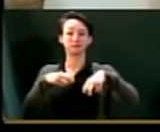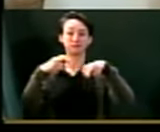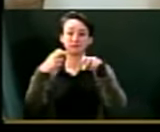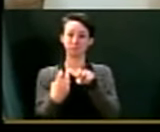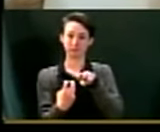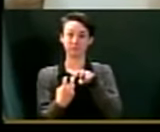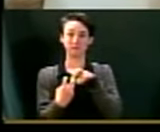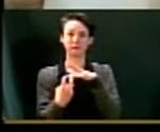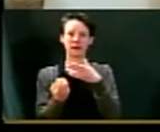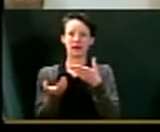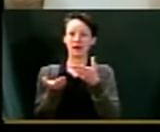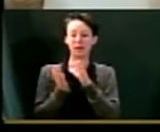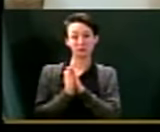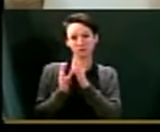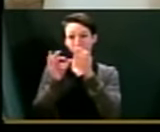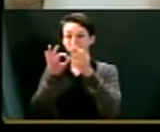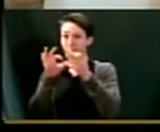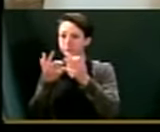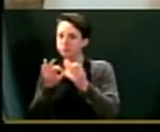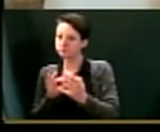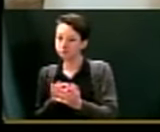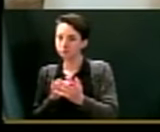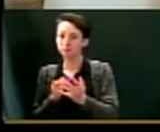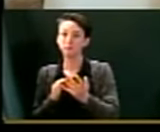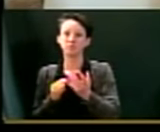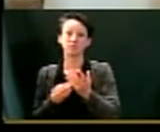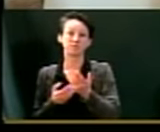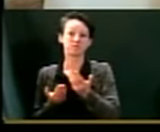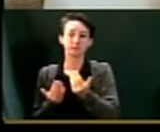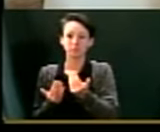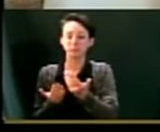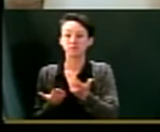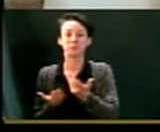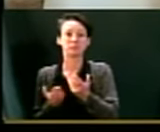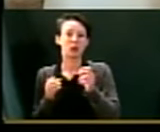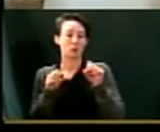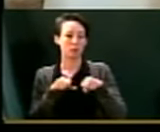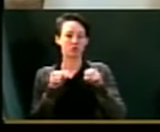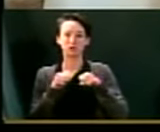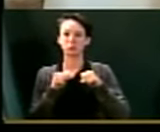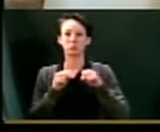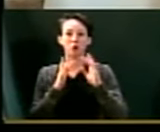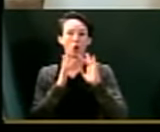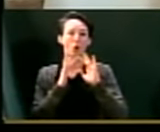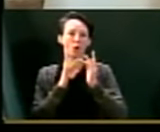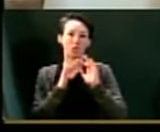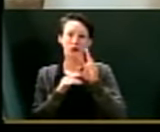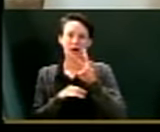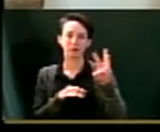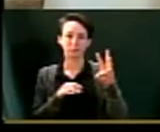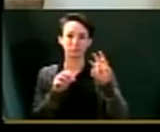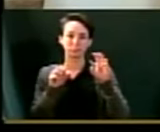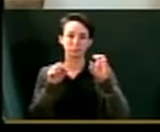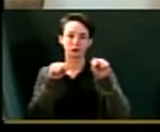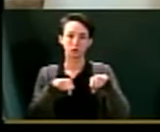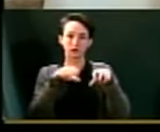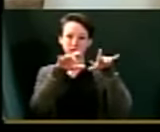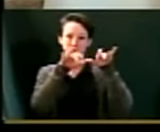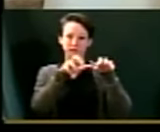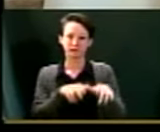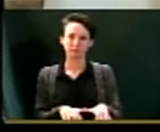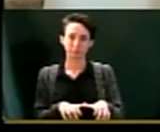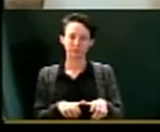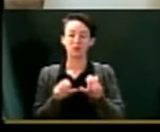ask them to give feedback that could have been given online, that could have been given in